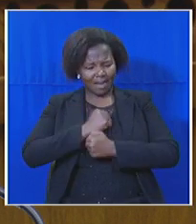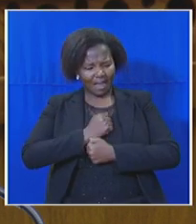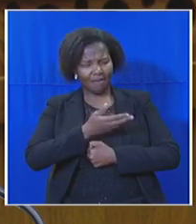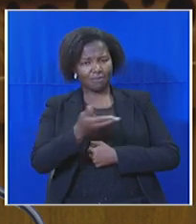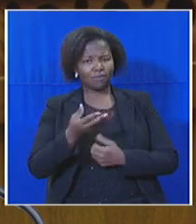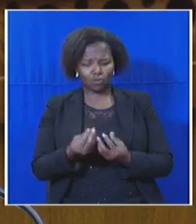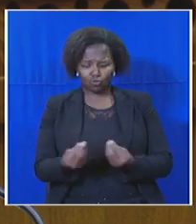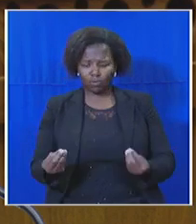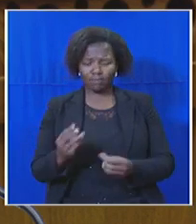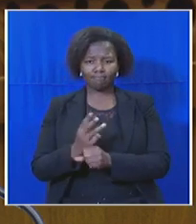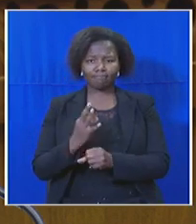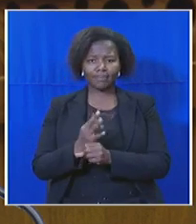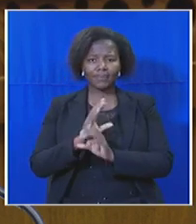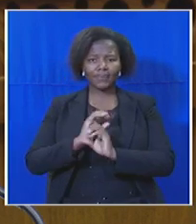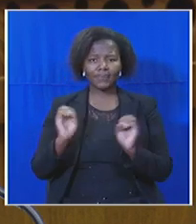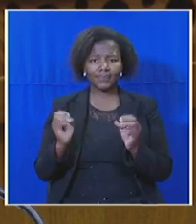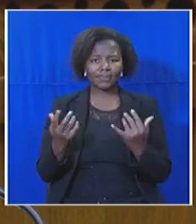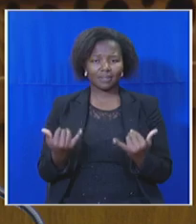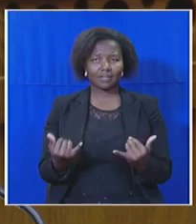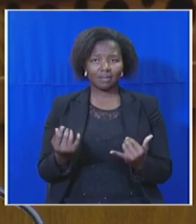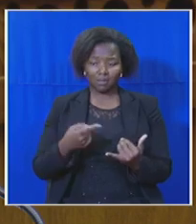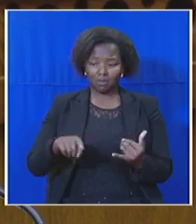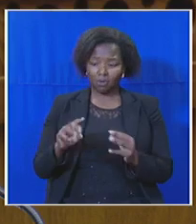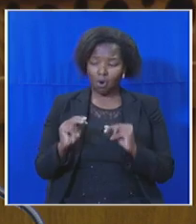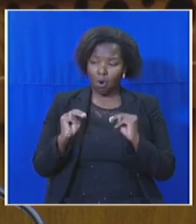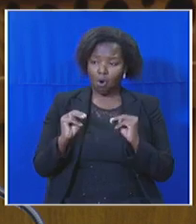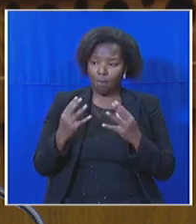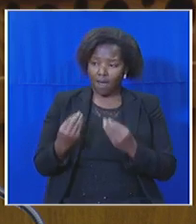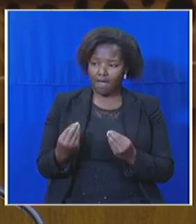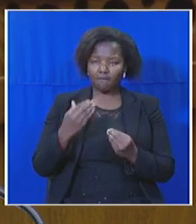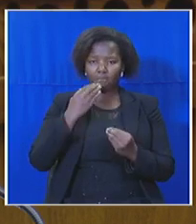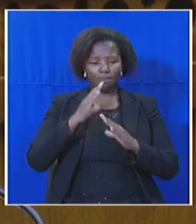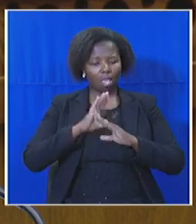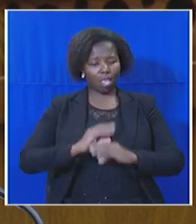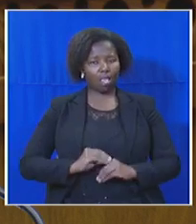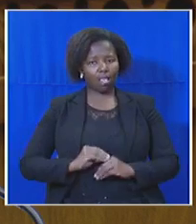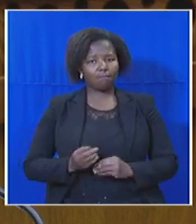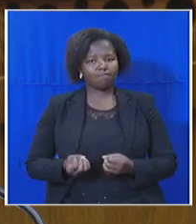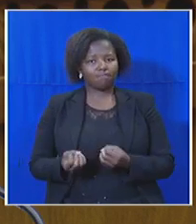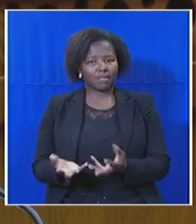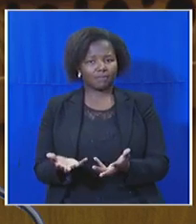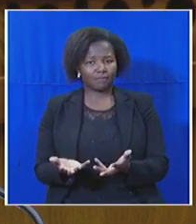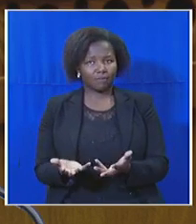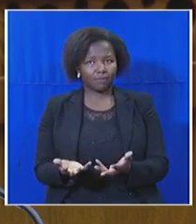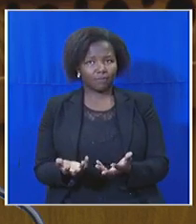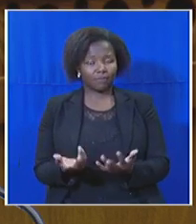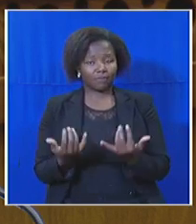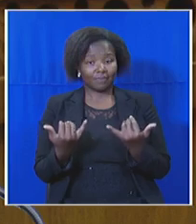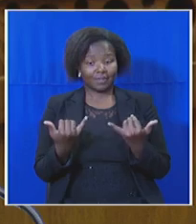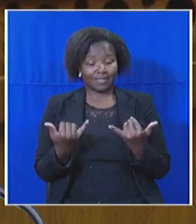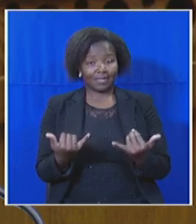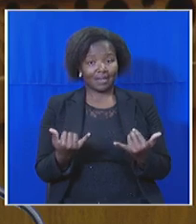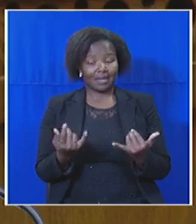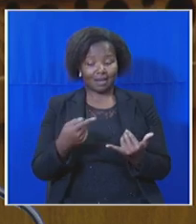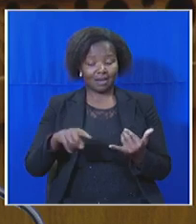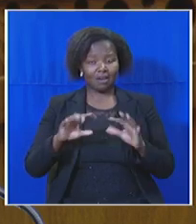orphans, and where there was hope, creating despair. The permanent scars and